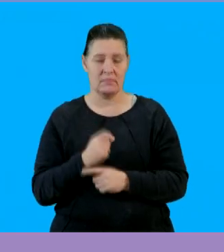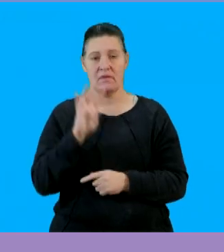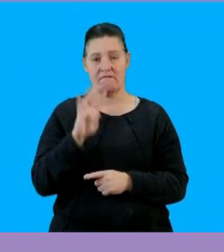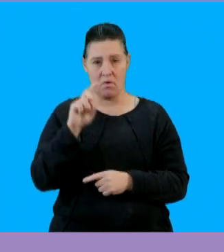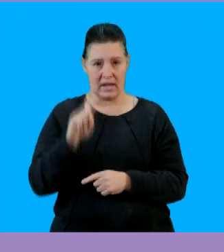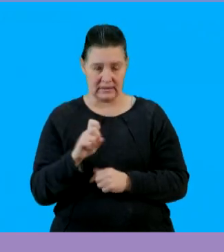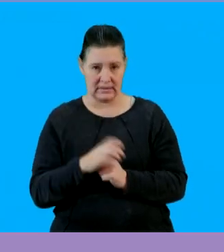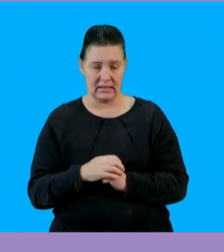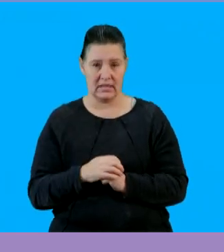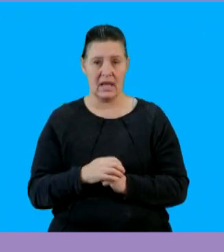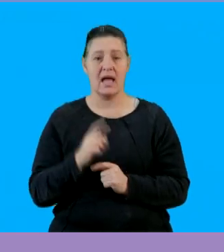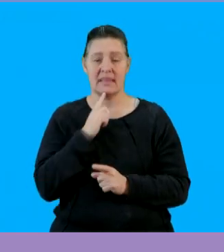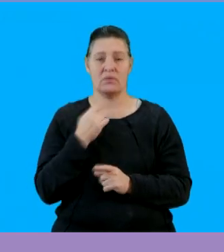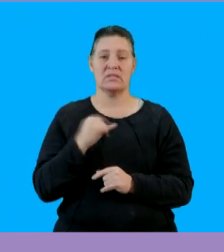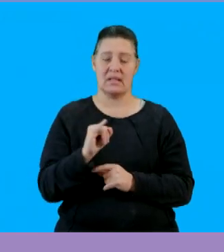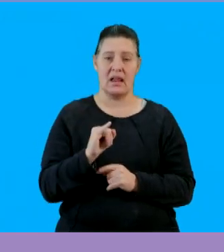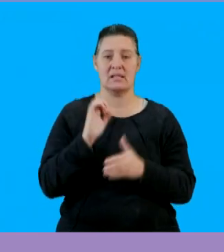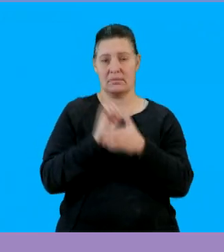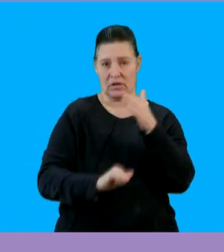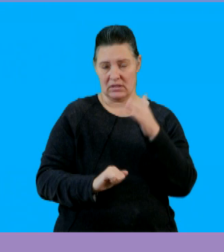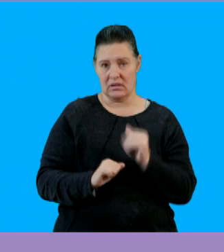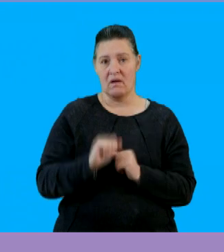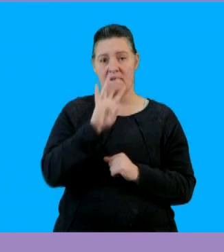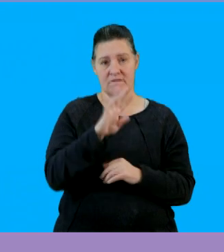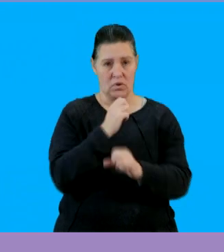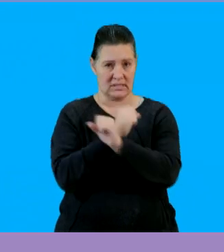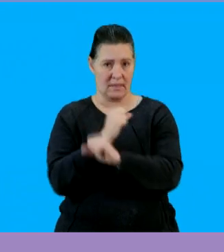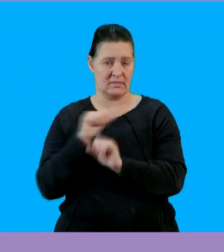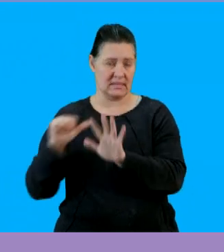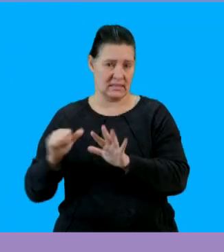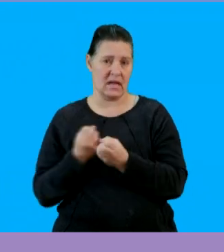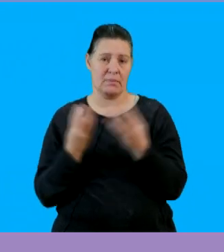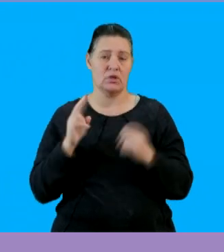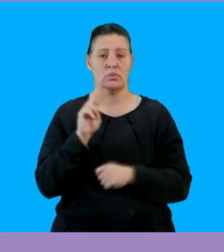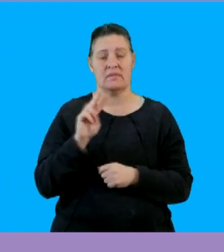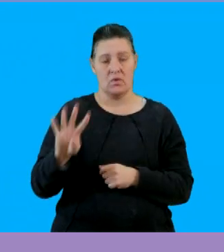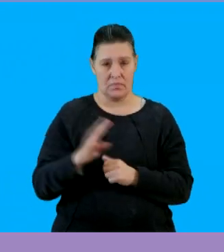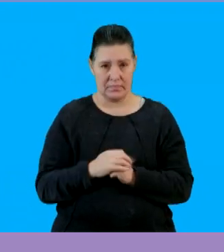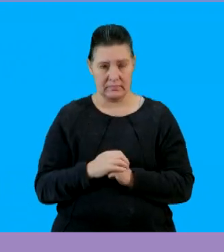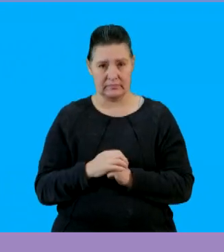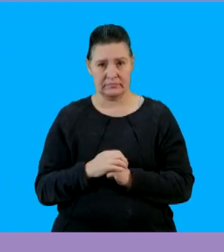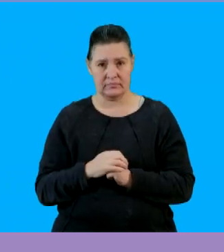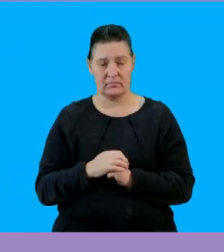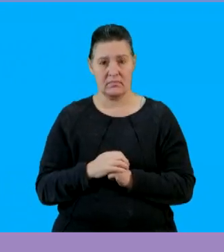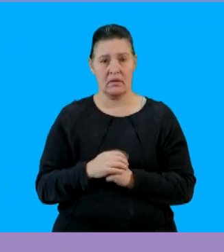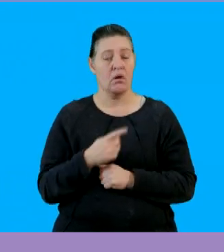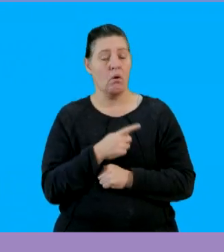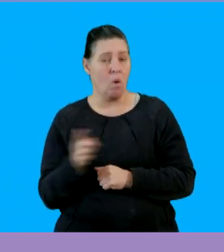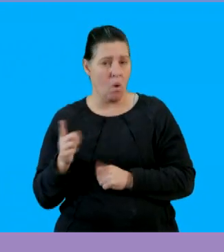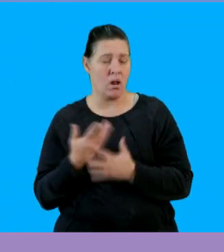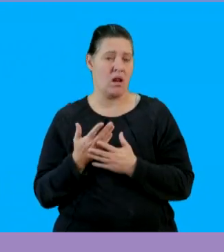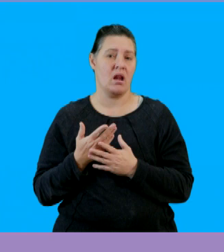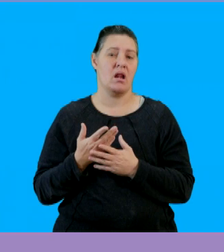by x, that is 4x. And then we are still subtracting 4 multiplied by 6 is 24. Now all